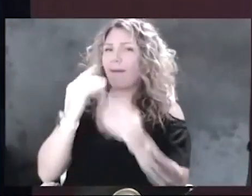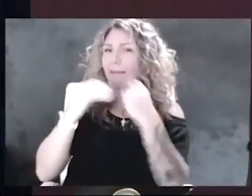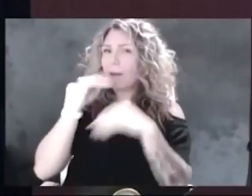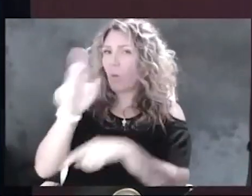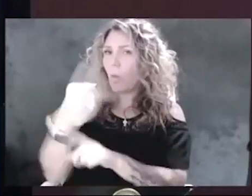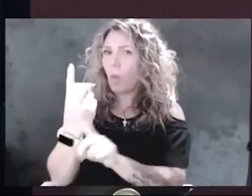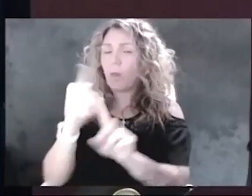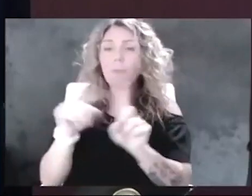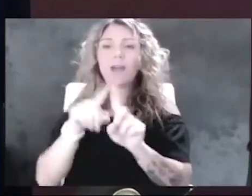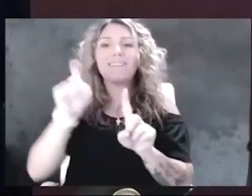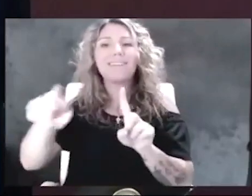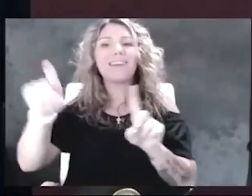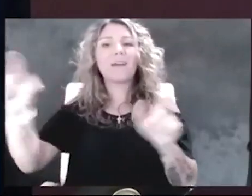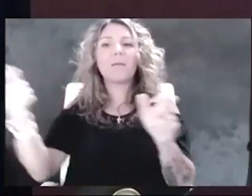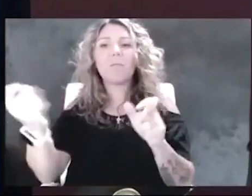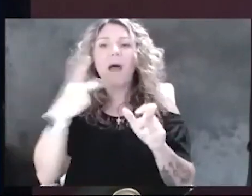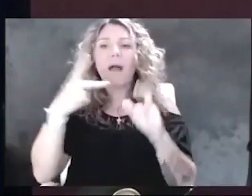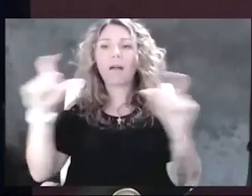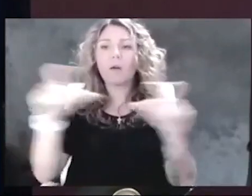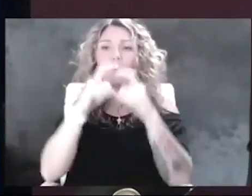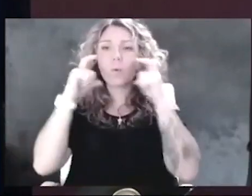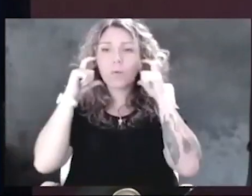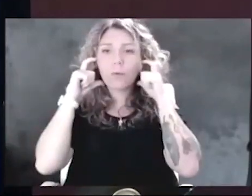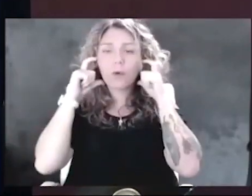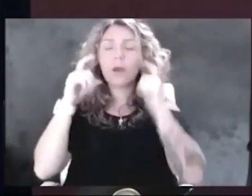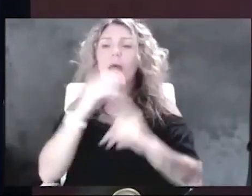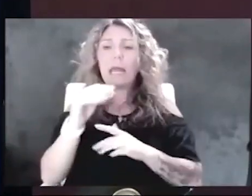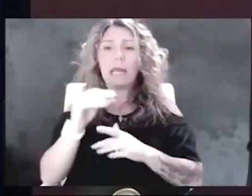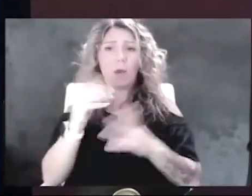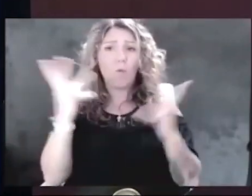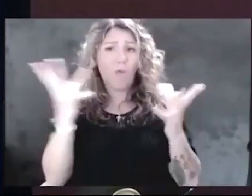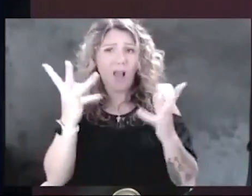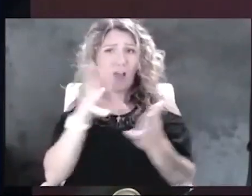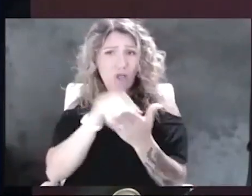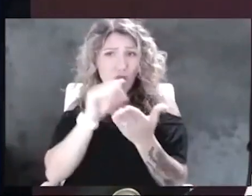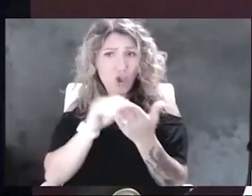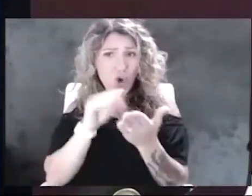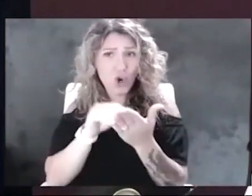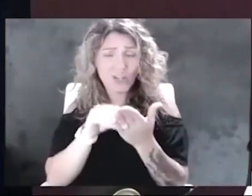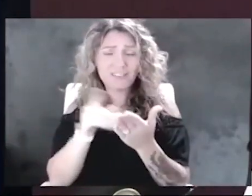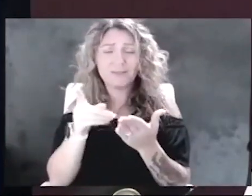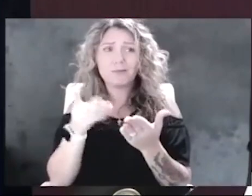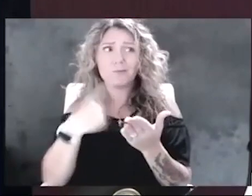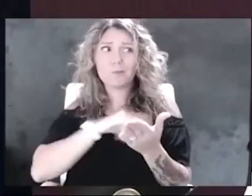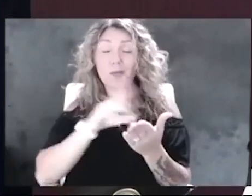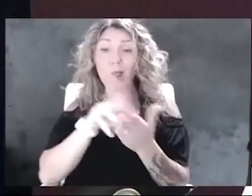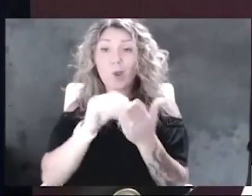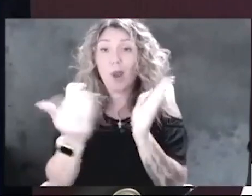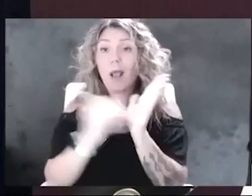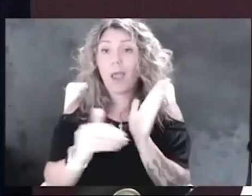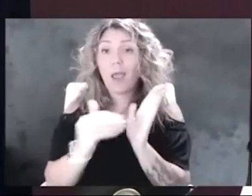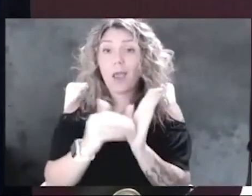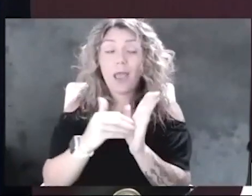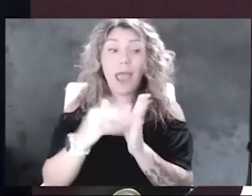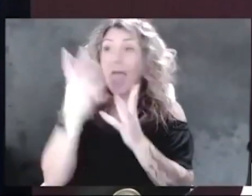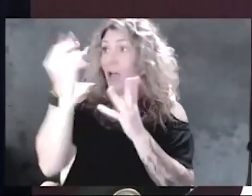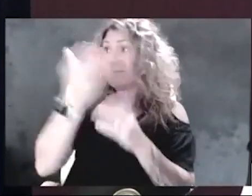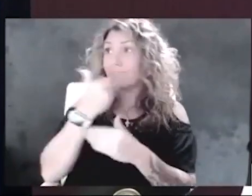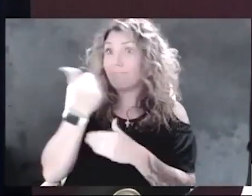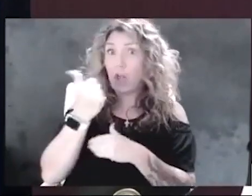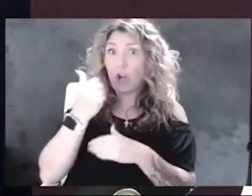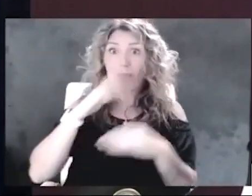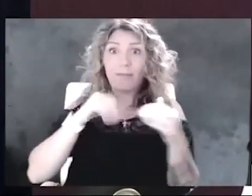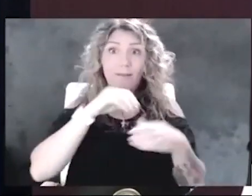So I think the lesson is what we keep relearning. Outside is better than inside. Keeping your mask on even outside is a